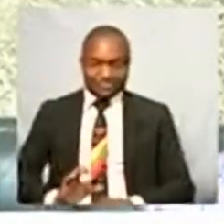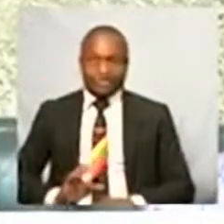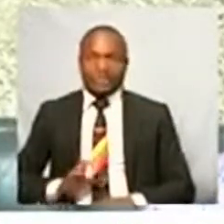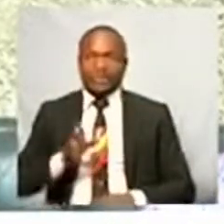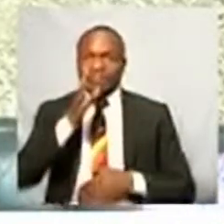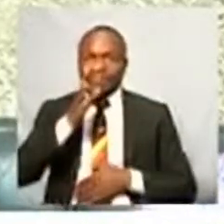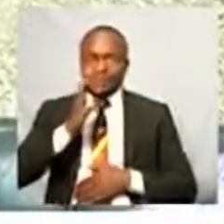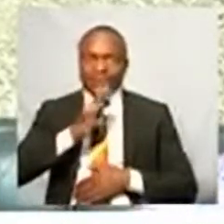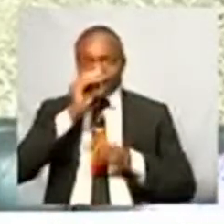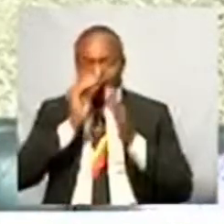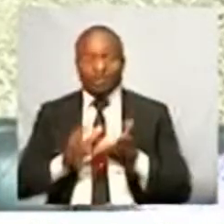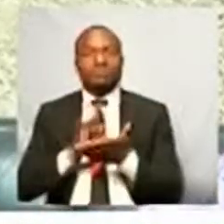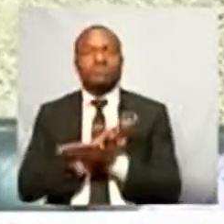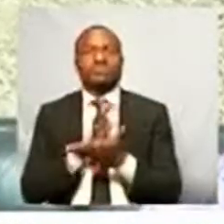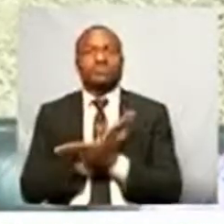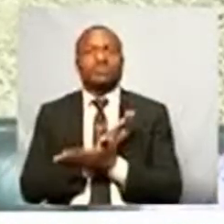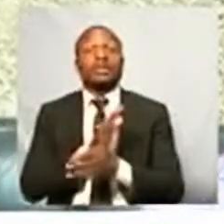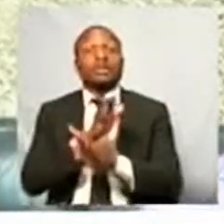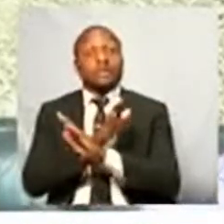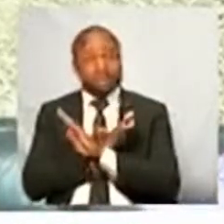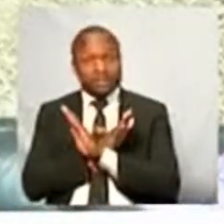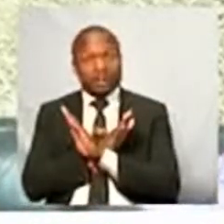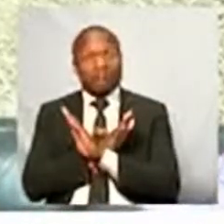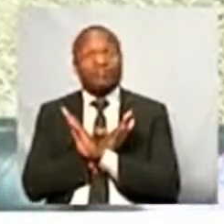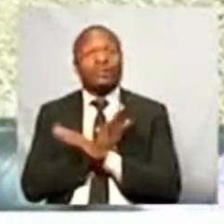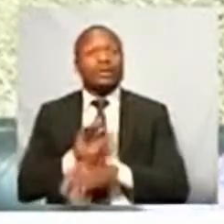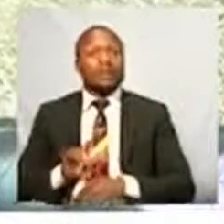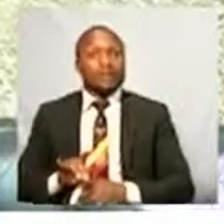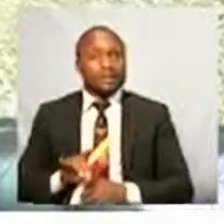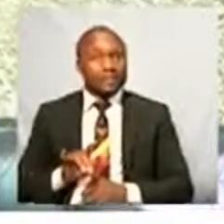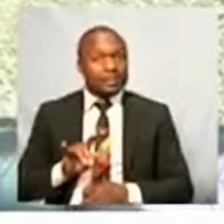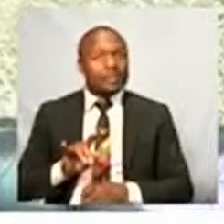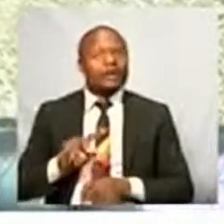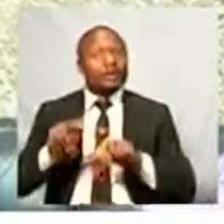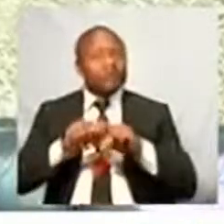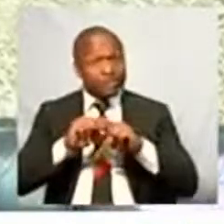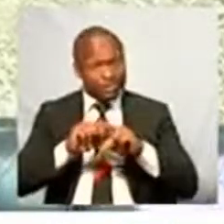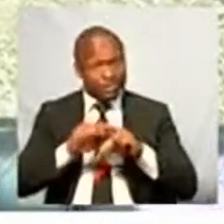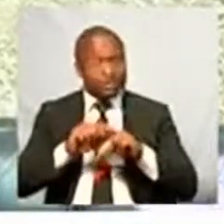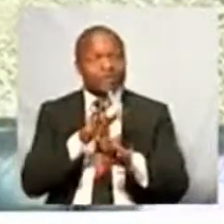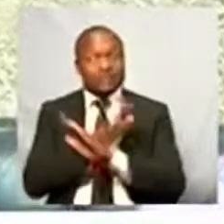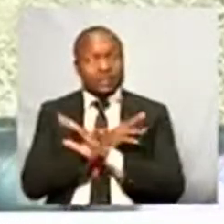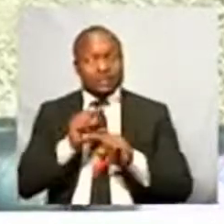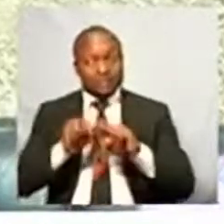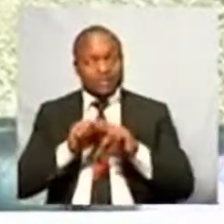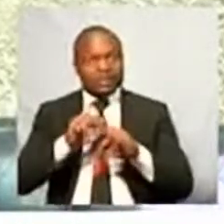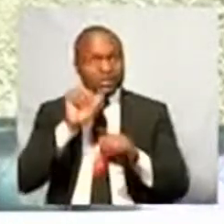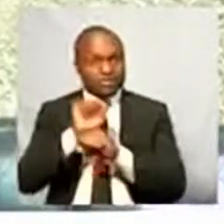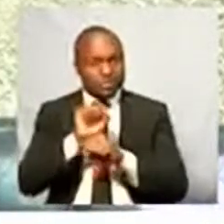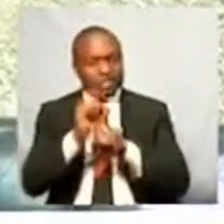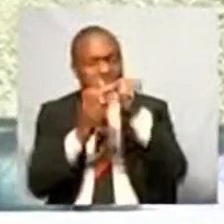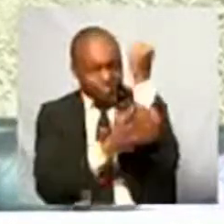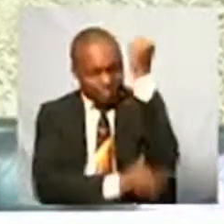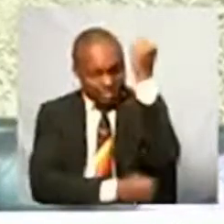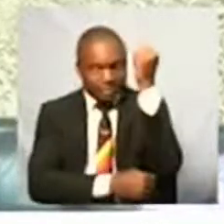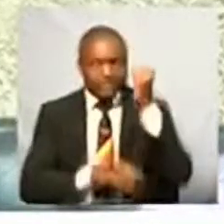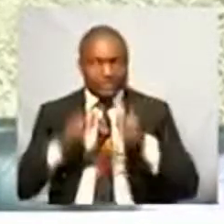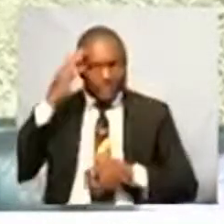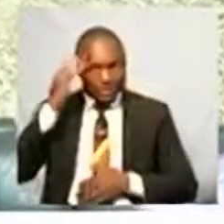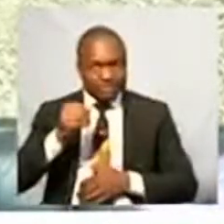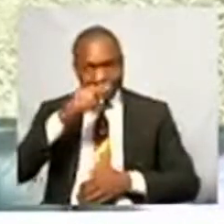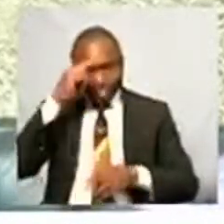Madam Speaker, quickly I go to Zambia Railways. In the report, we are told that Zambia Railways is performing very poorly because